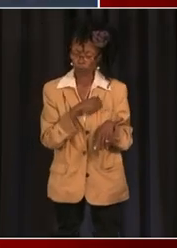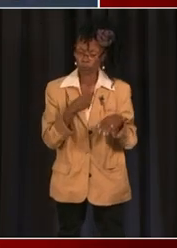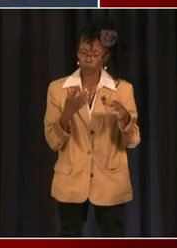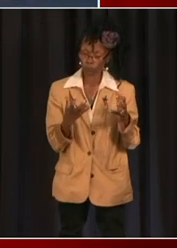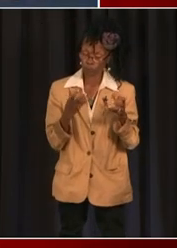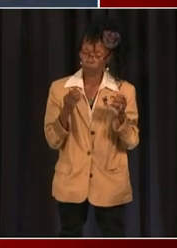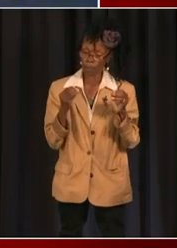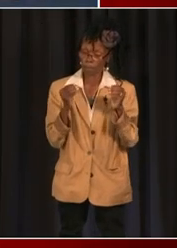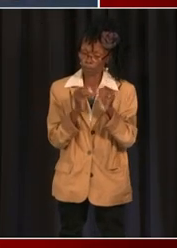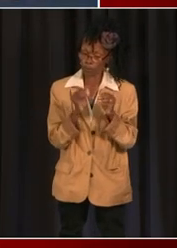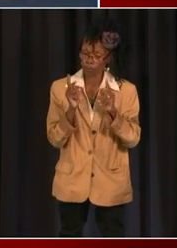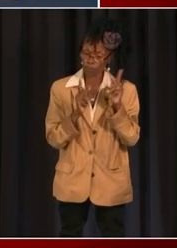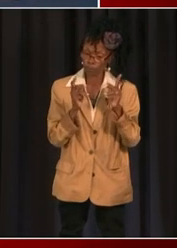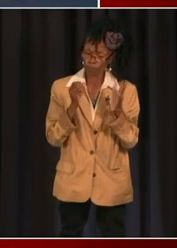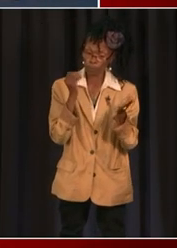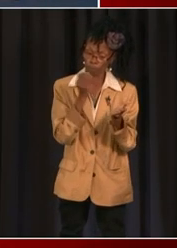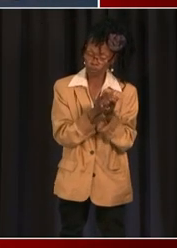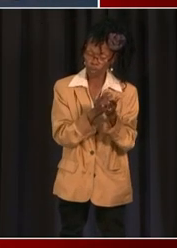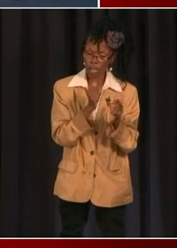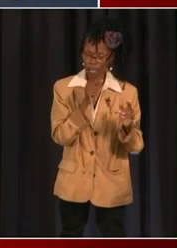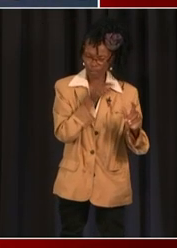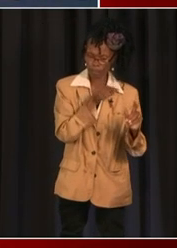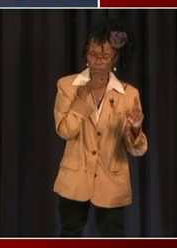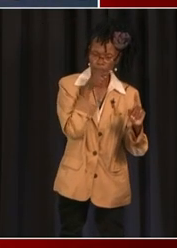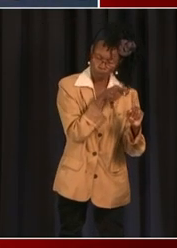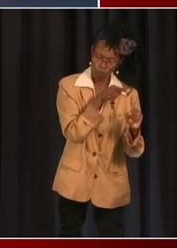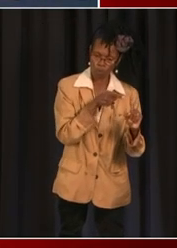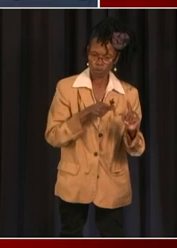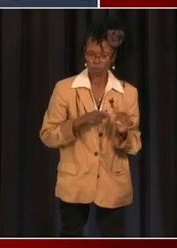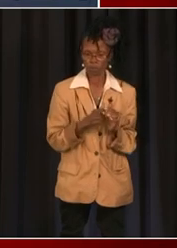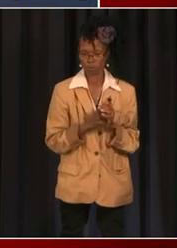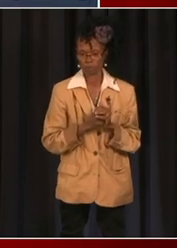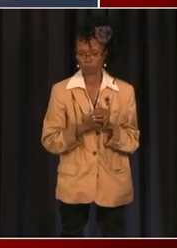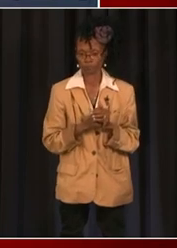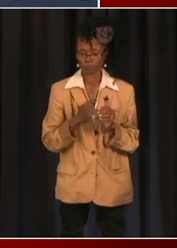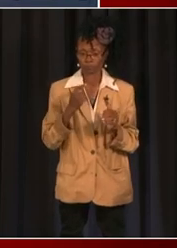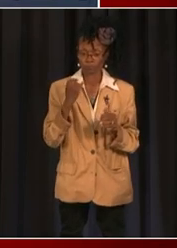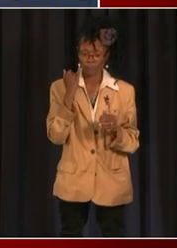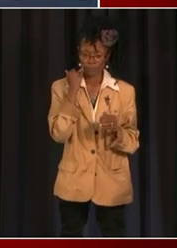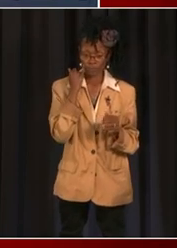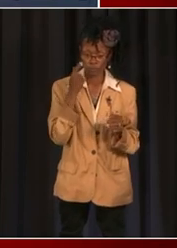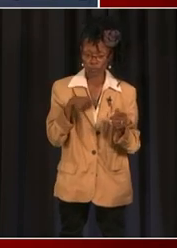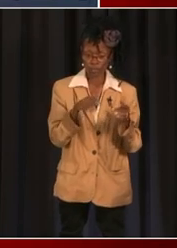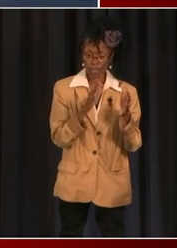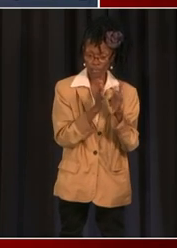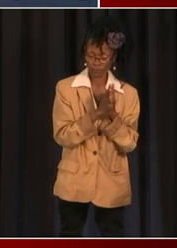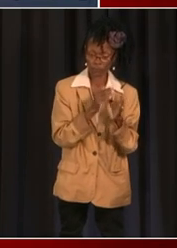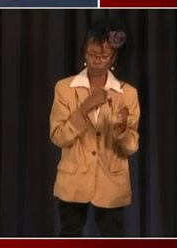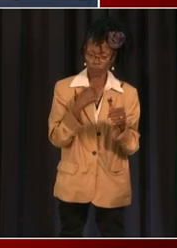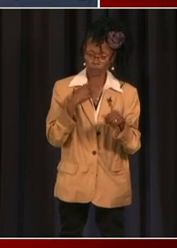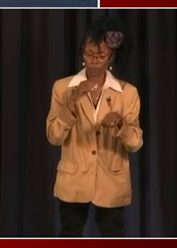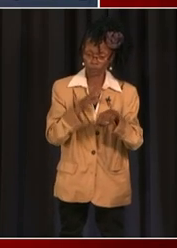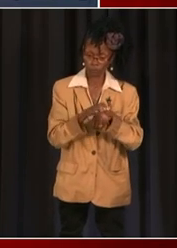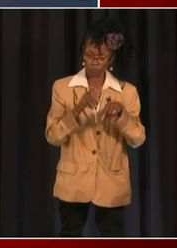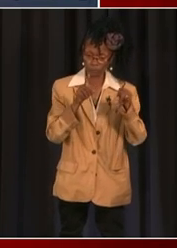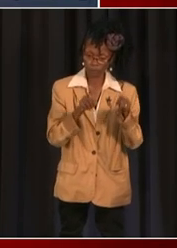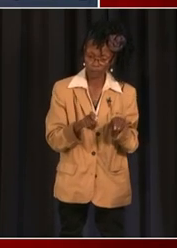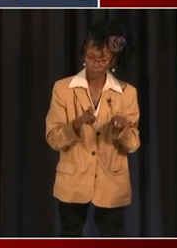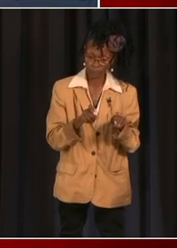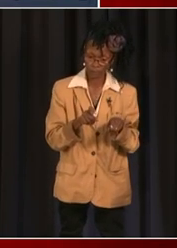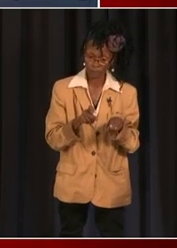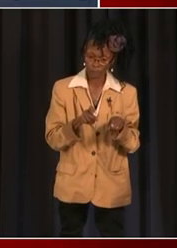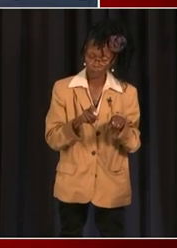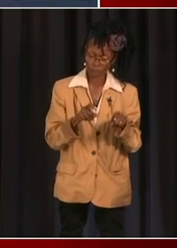to consent. Right. I mean, if you're asking, are we going to force test kids, is that your question, without their